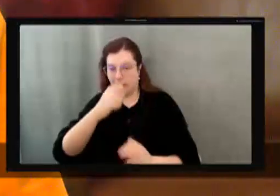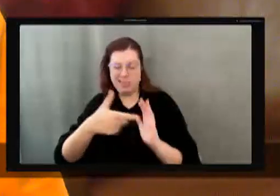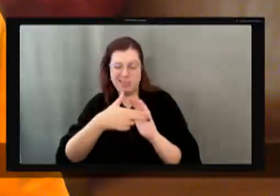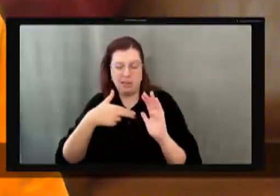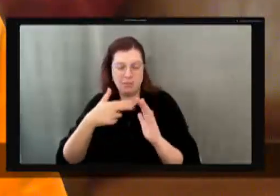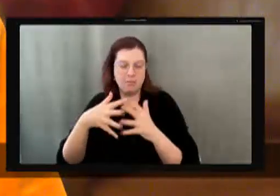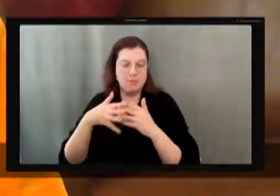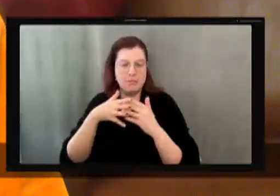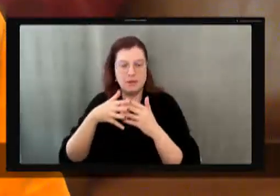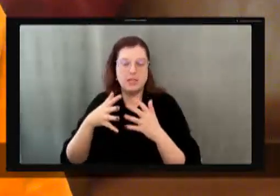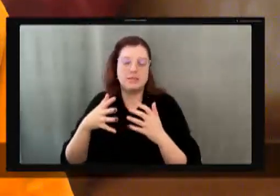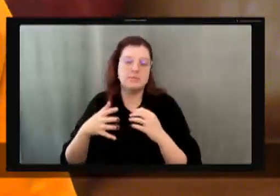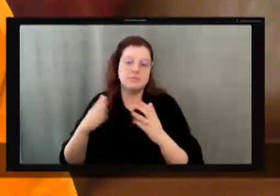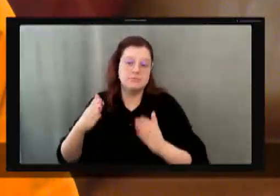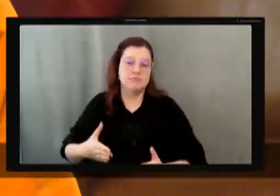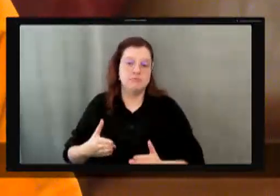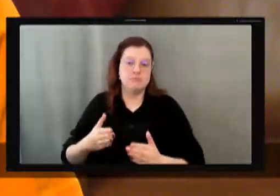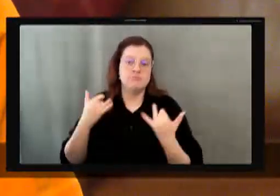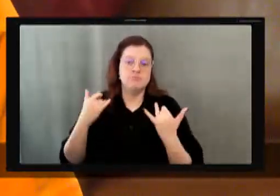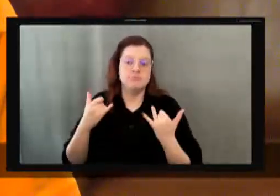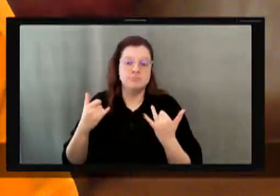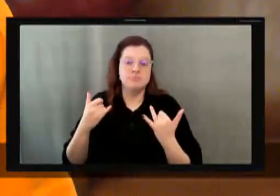And now let me get to